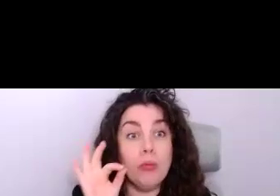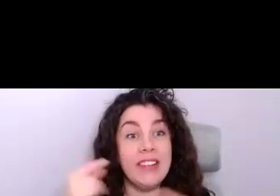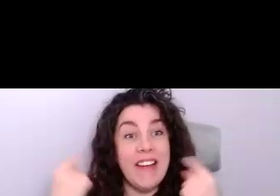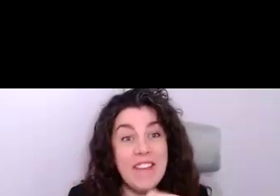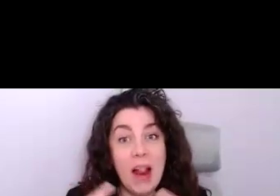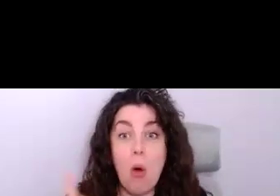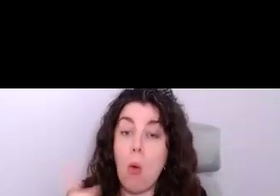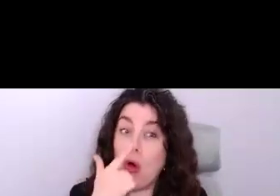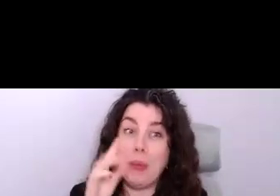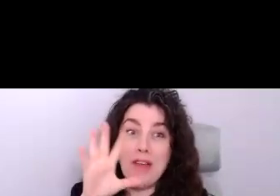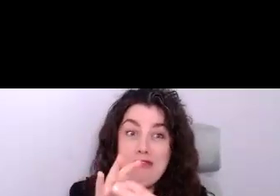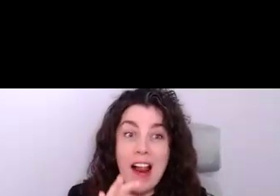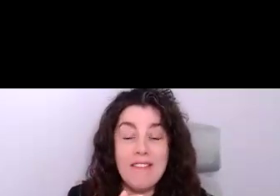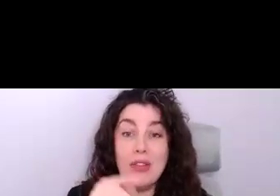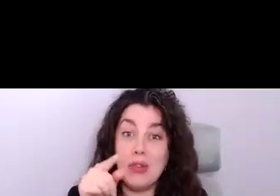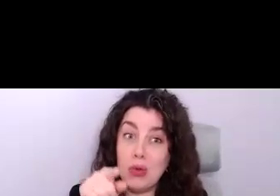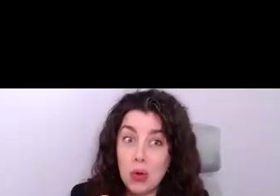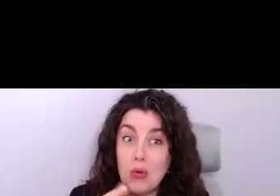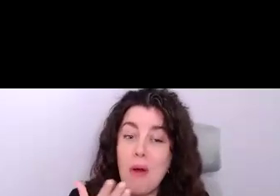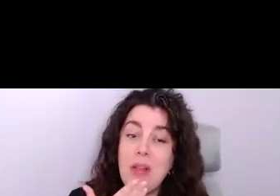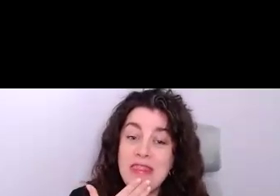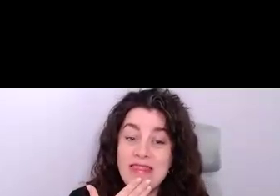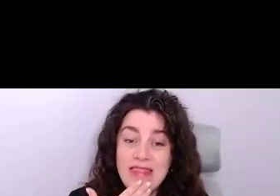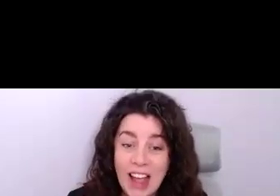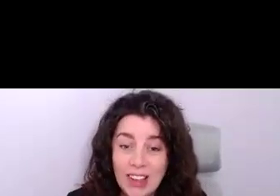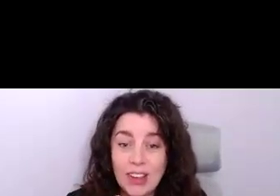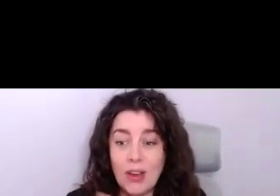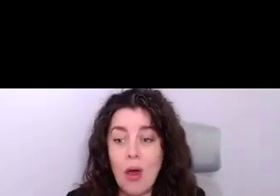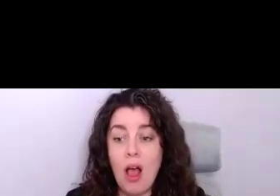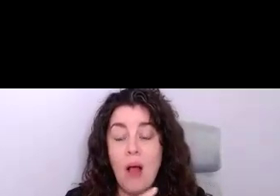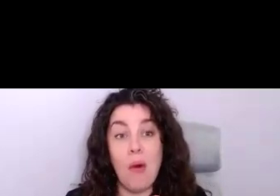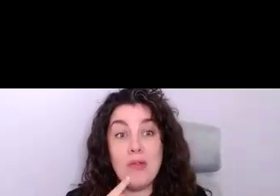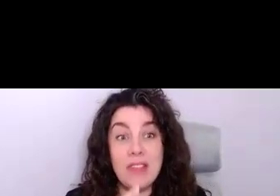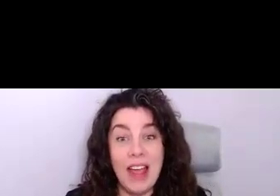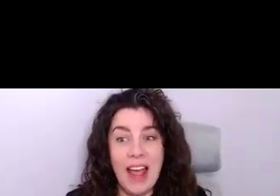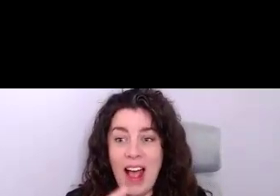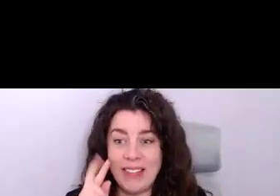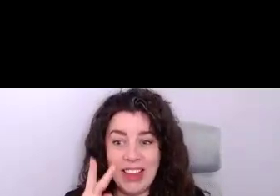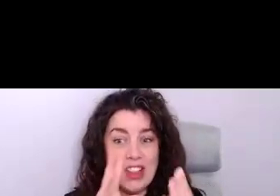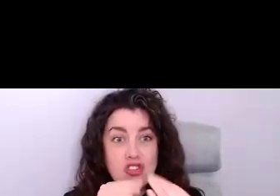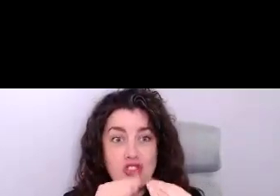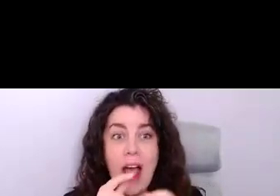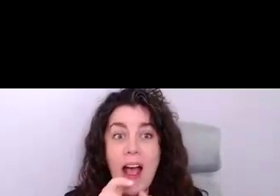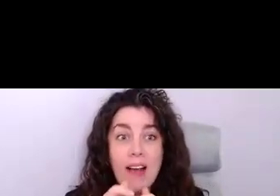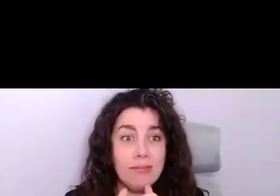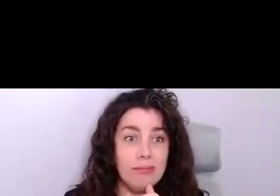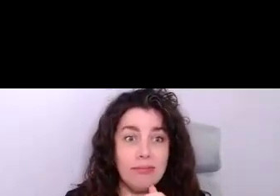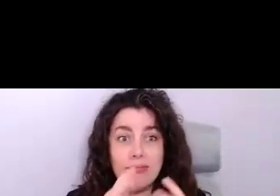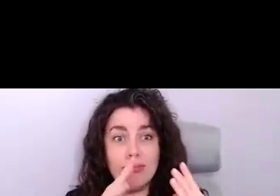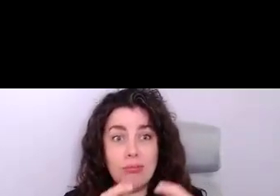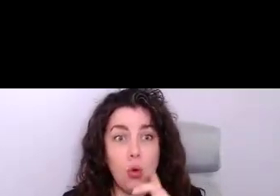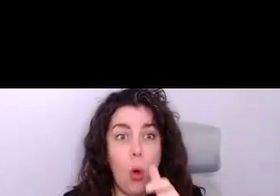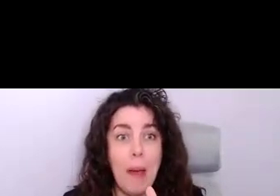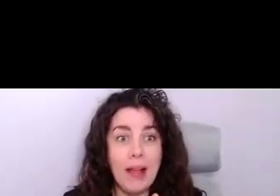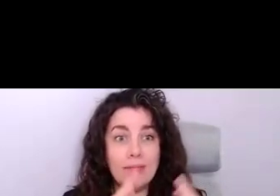to you. So thank you. And I do just want to say, having seen some of the comments in the chat, we very much recognise